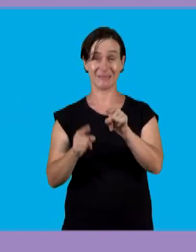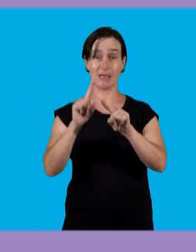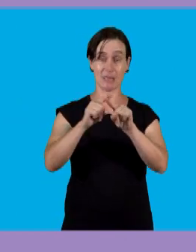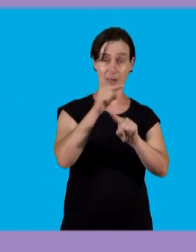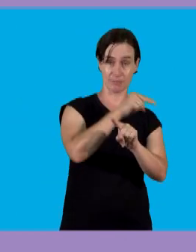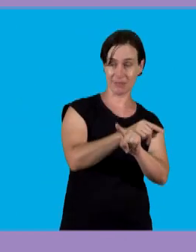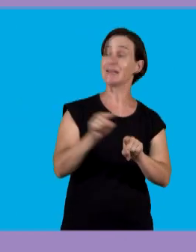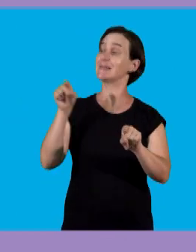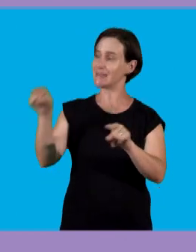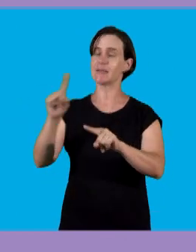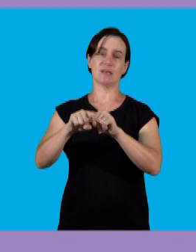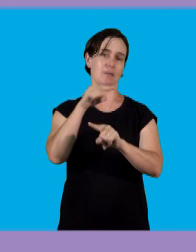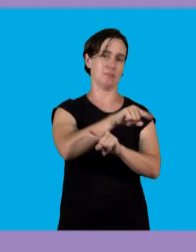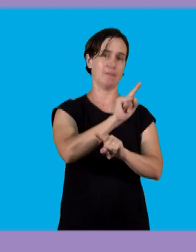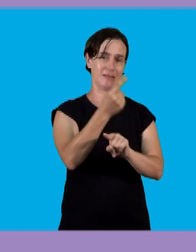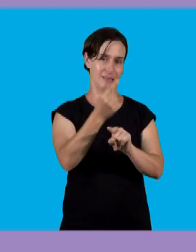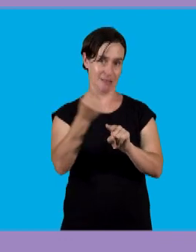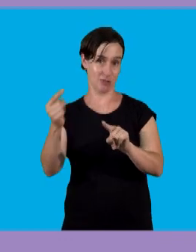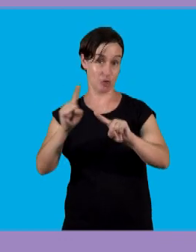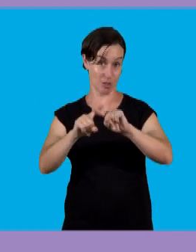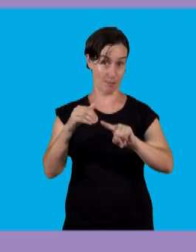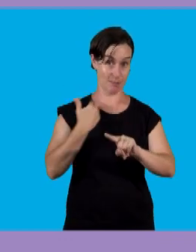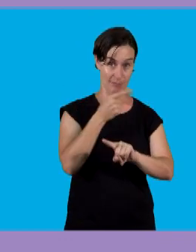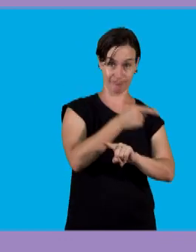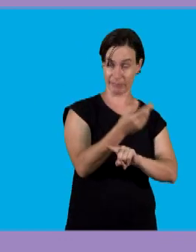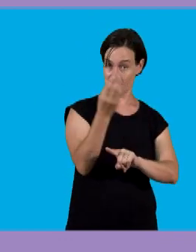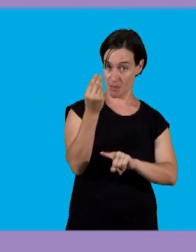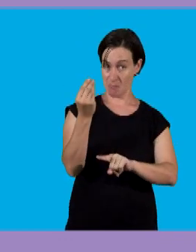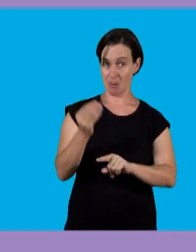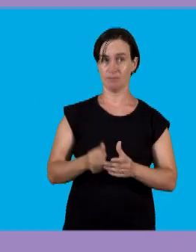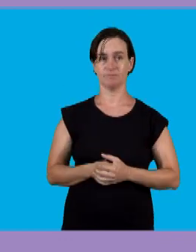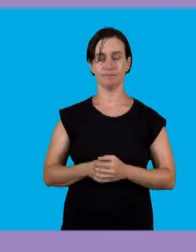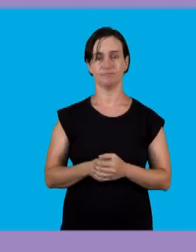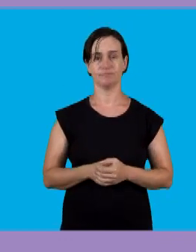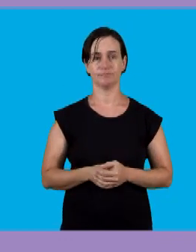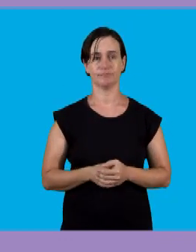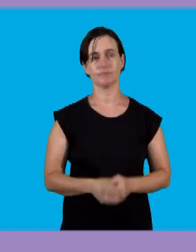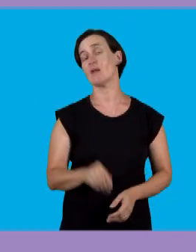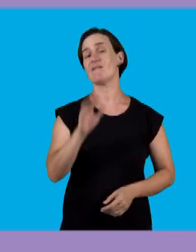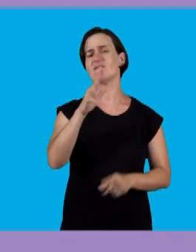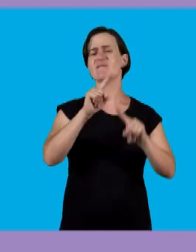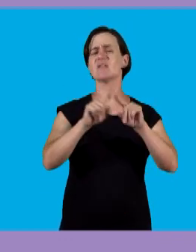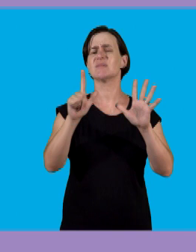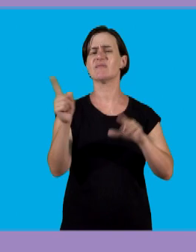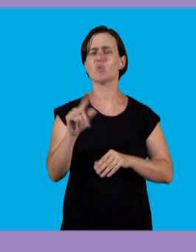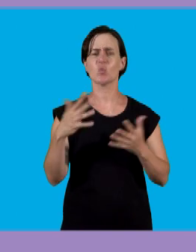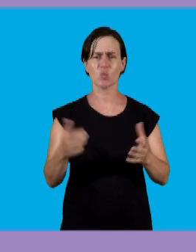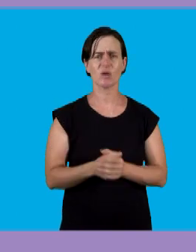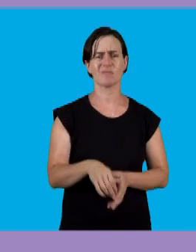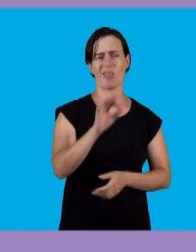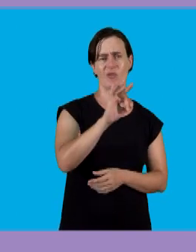must multiply with the monomial. So we are going to say 5 multiplied by 7, that is